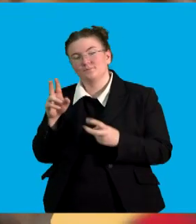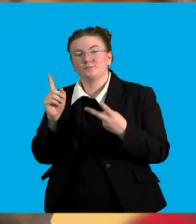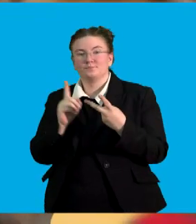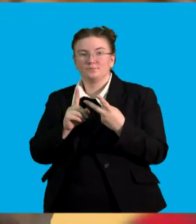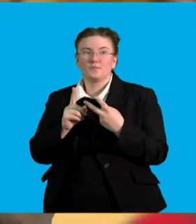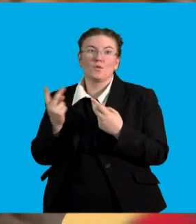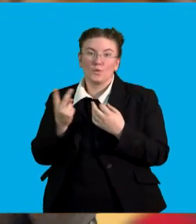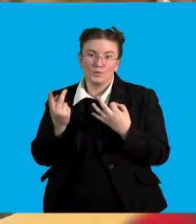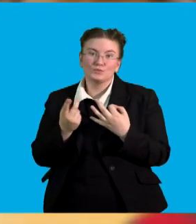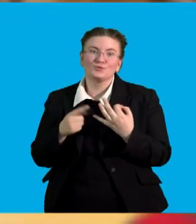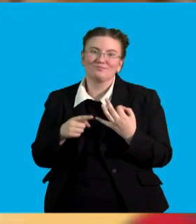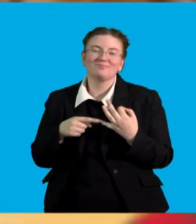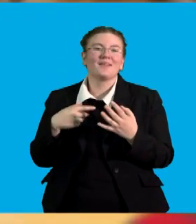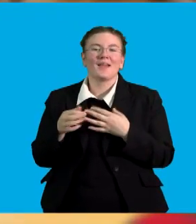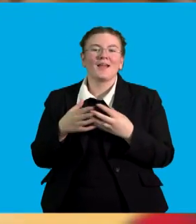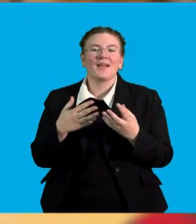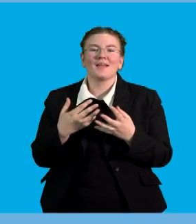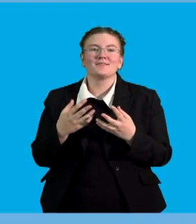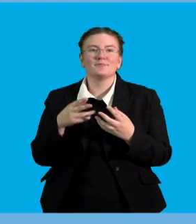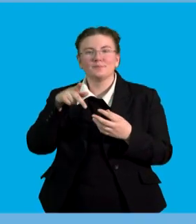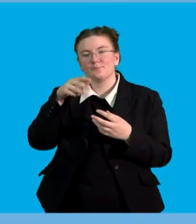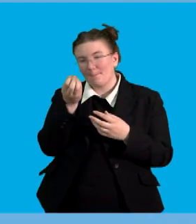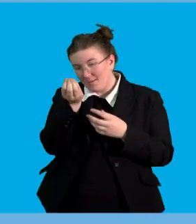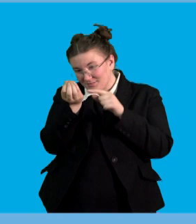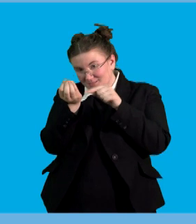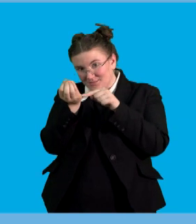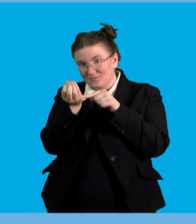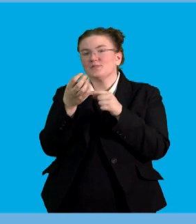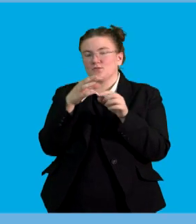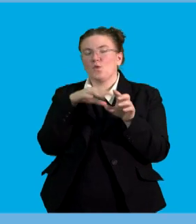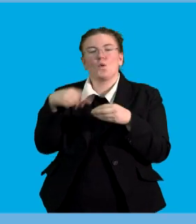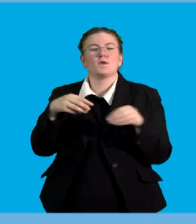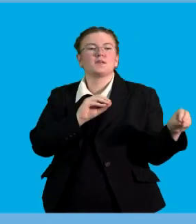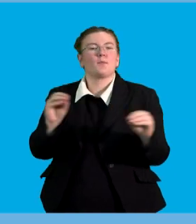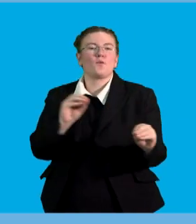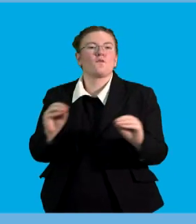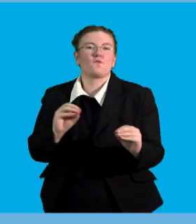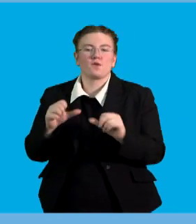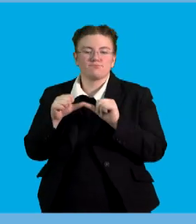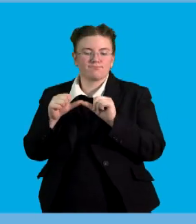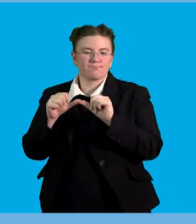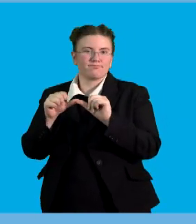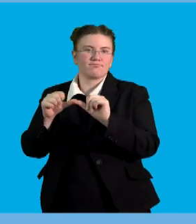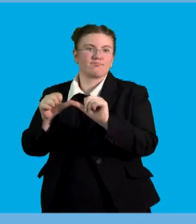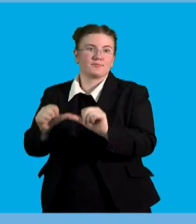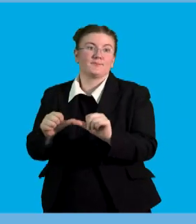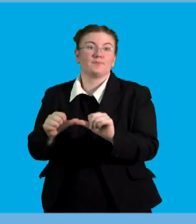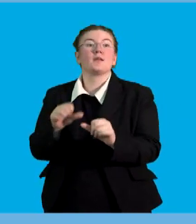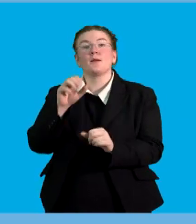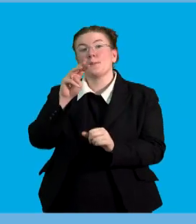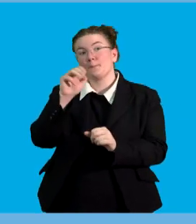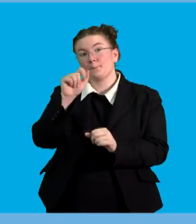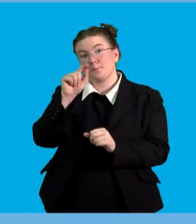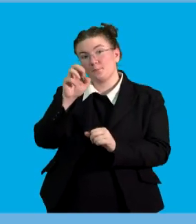then, we also know that matter can be found in three different types. These three different types